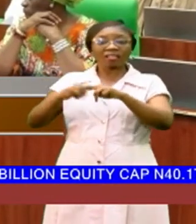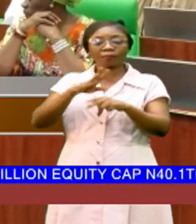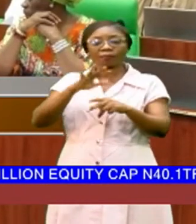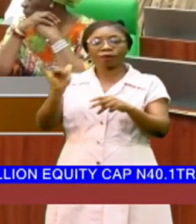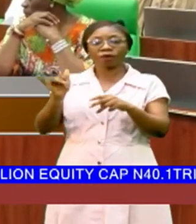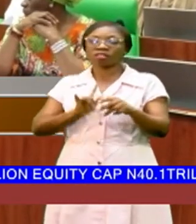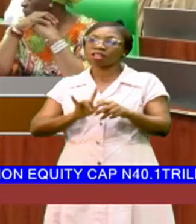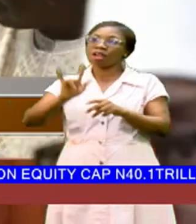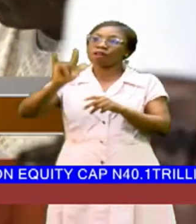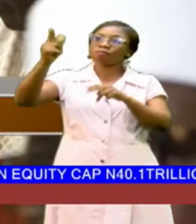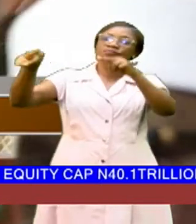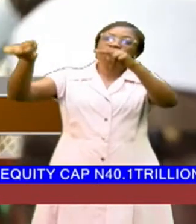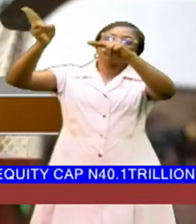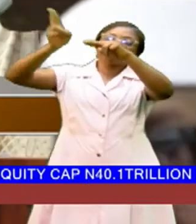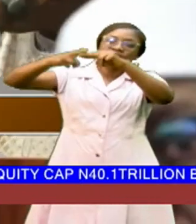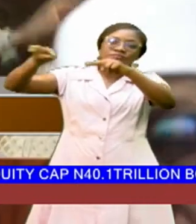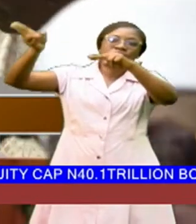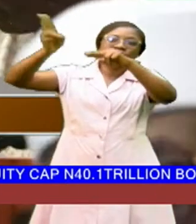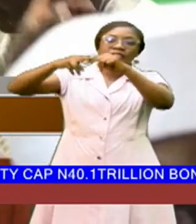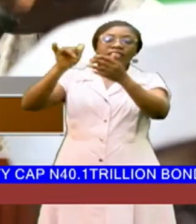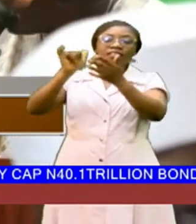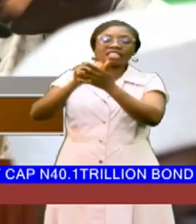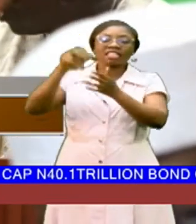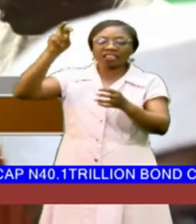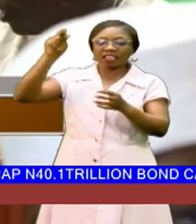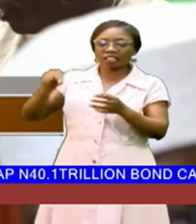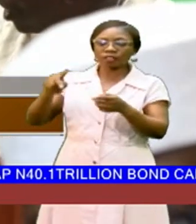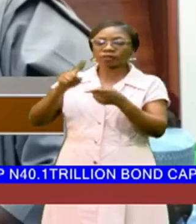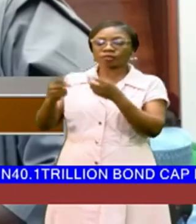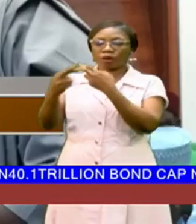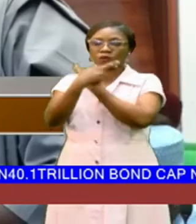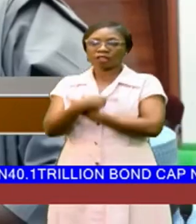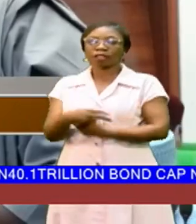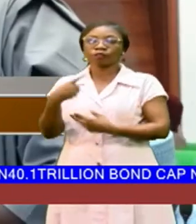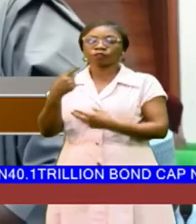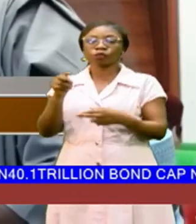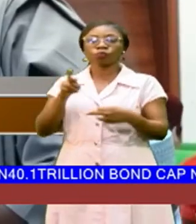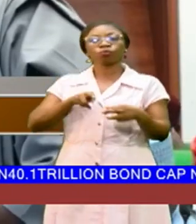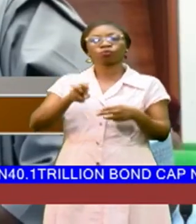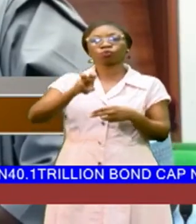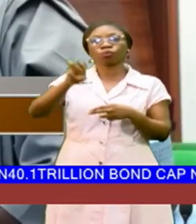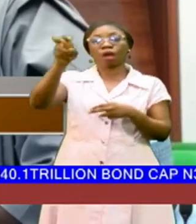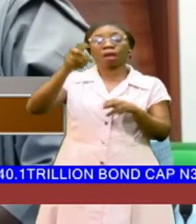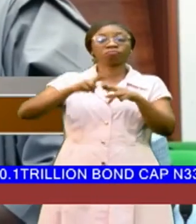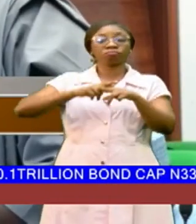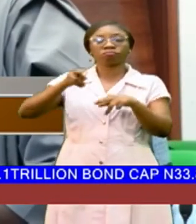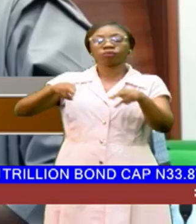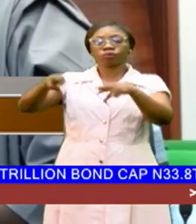are skyrocketing, hence the need to ease the burden on road travelers.